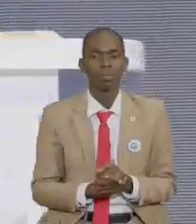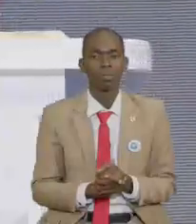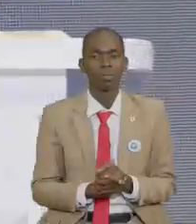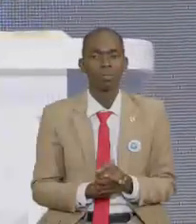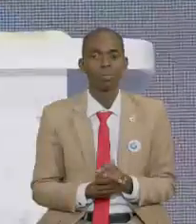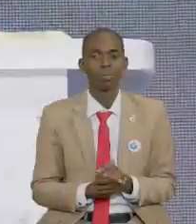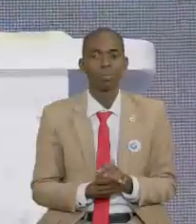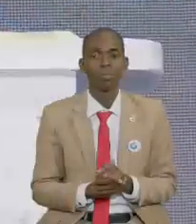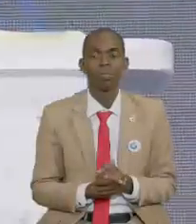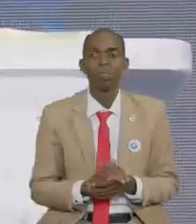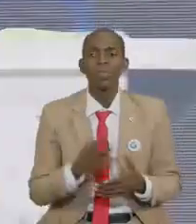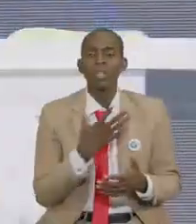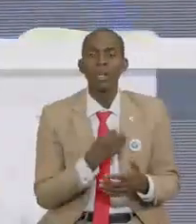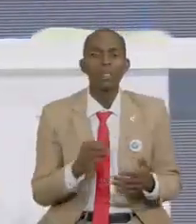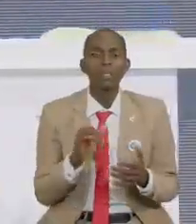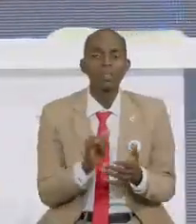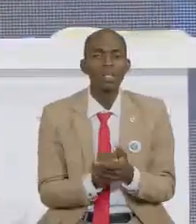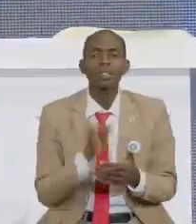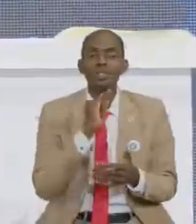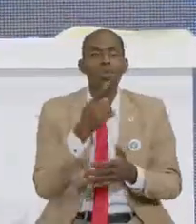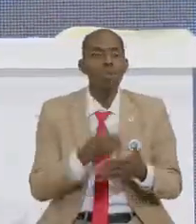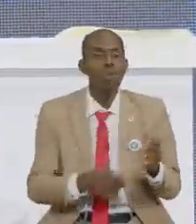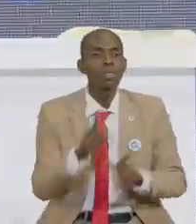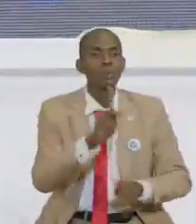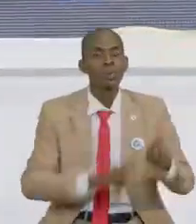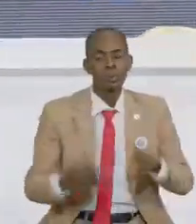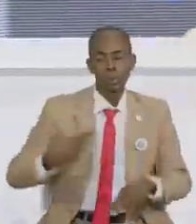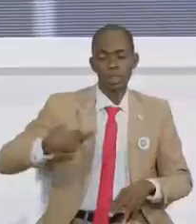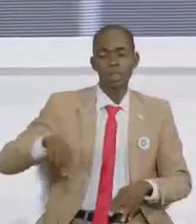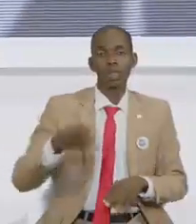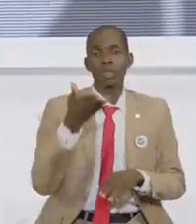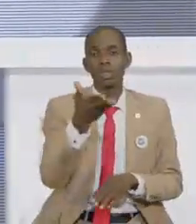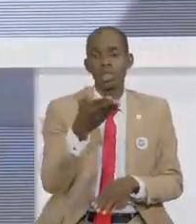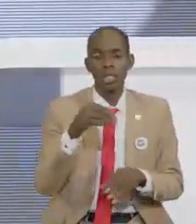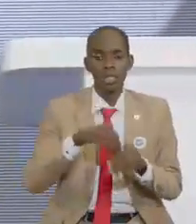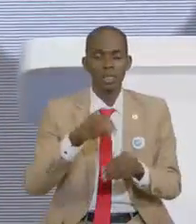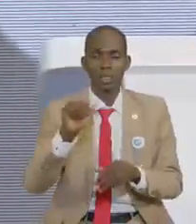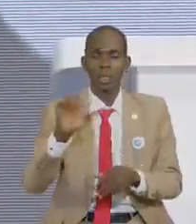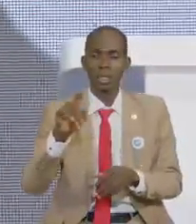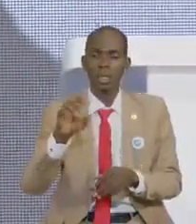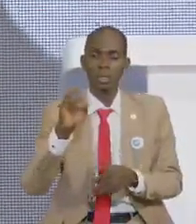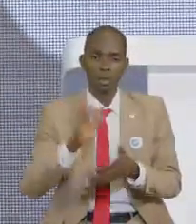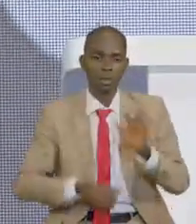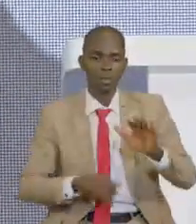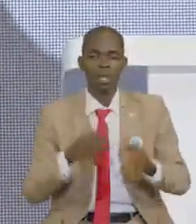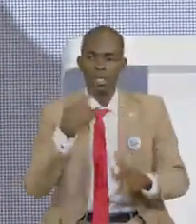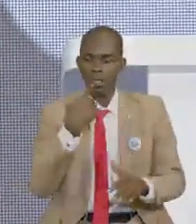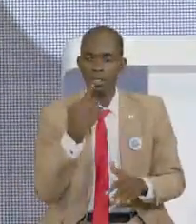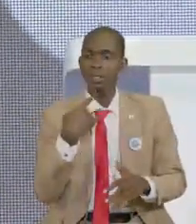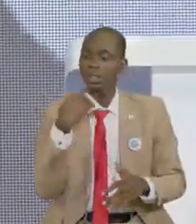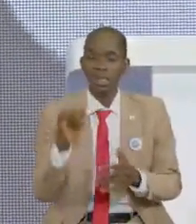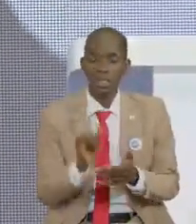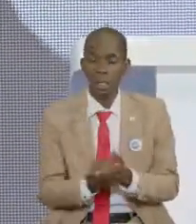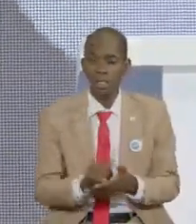And that's what the Pharisees wanted. That's what the Sadducees wanted. We told you that you should obey us. Why are you